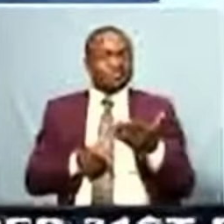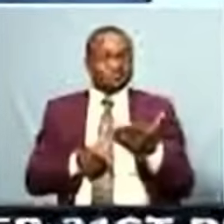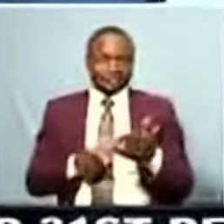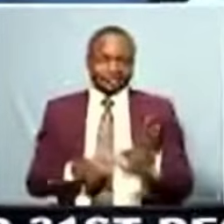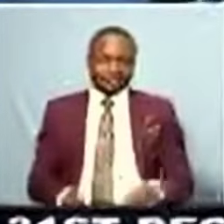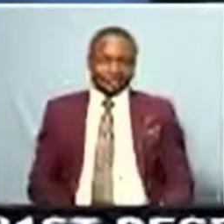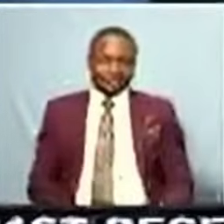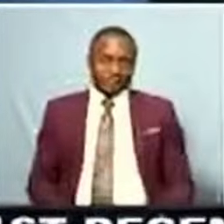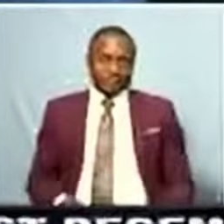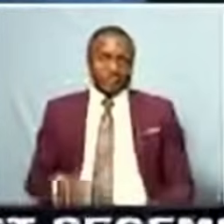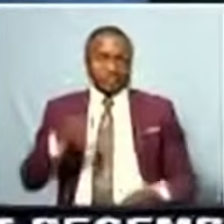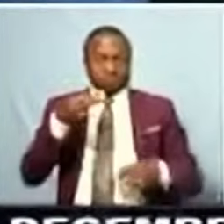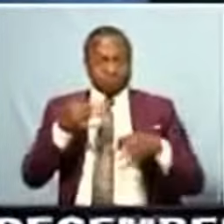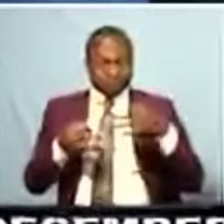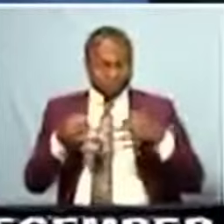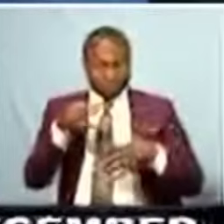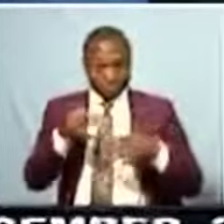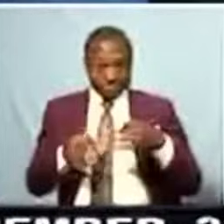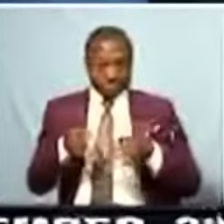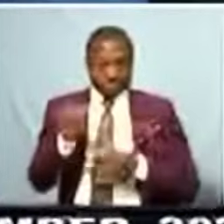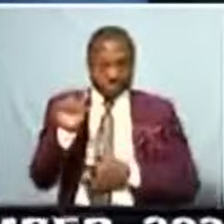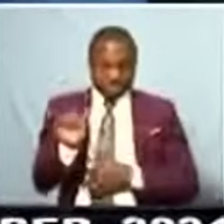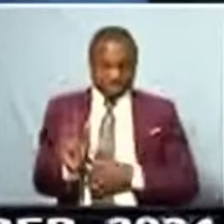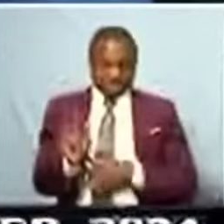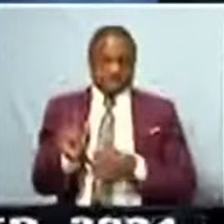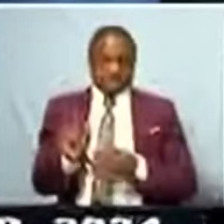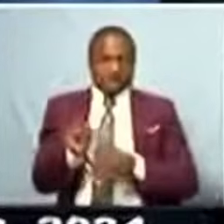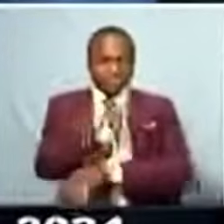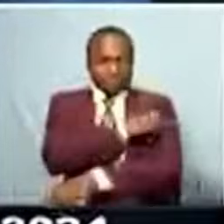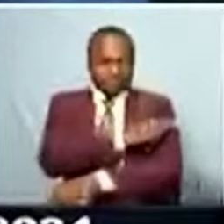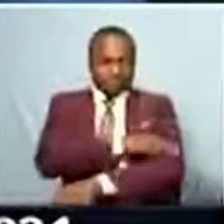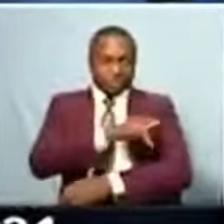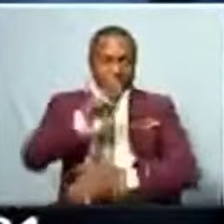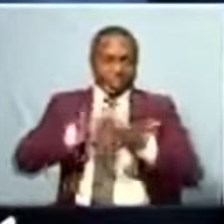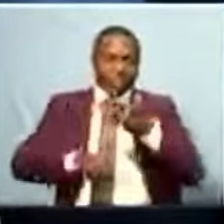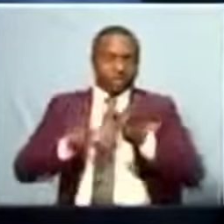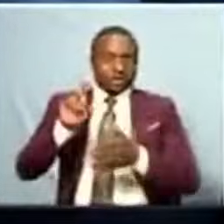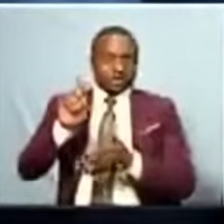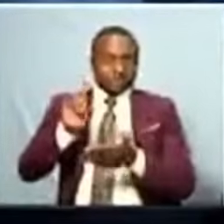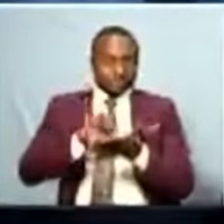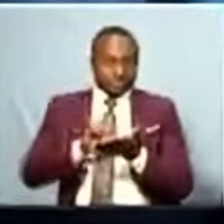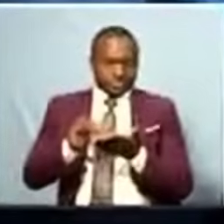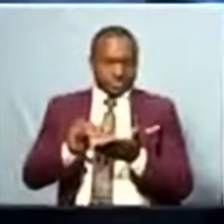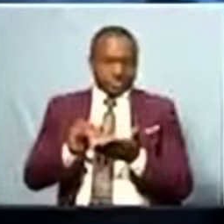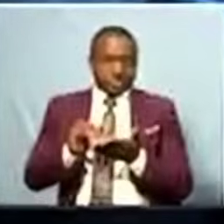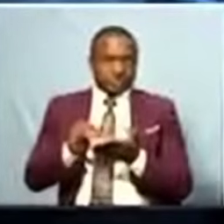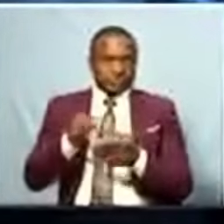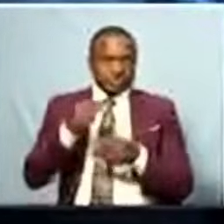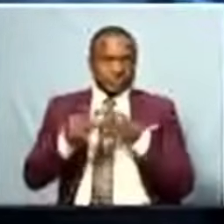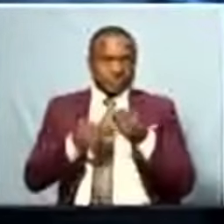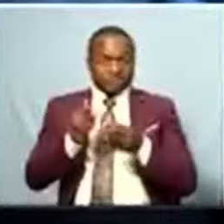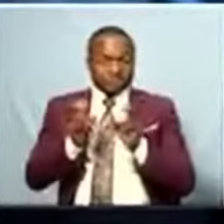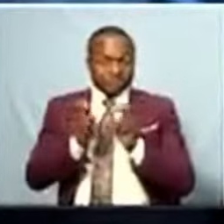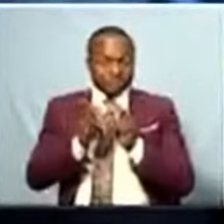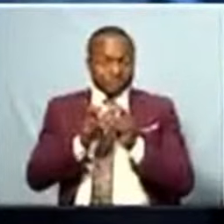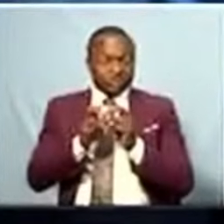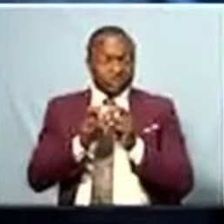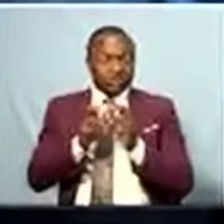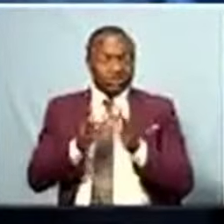So if each mini hospital costs 1 million, as he is saying, then the contractor owes you money.